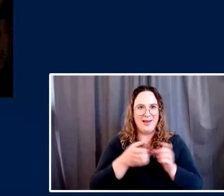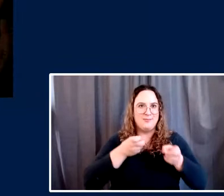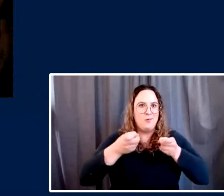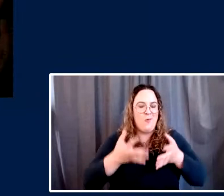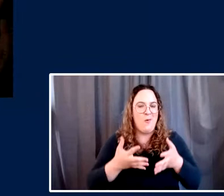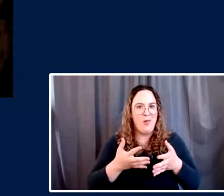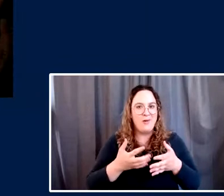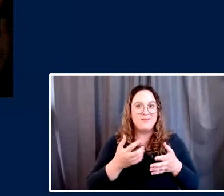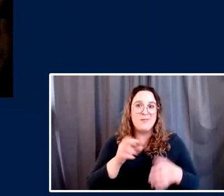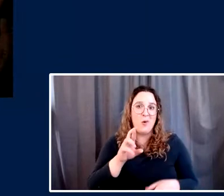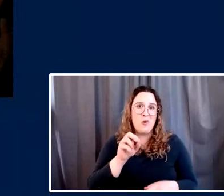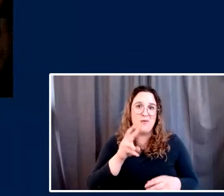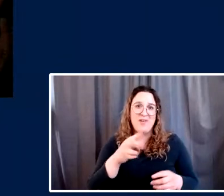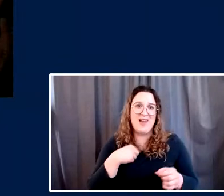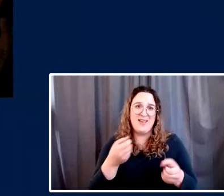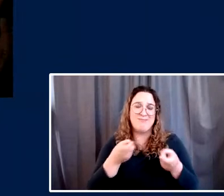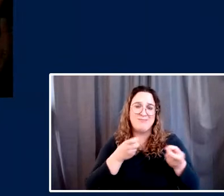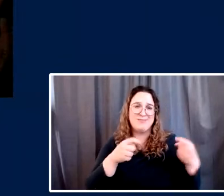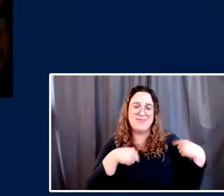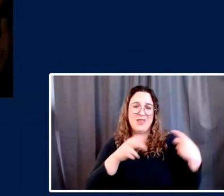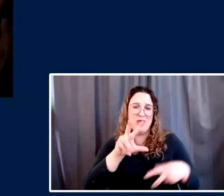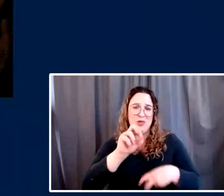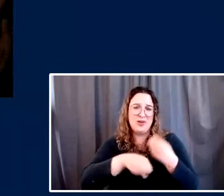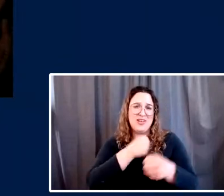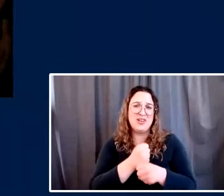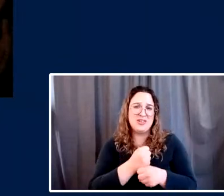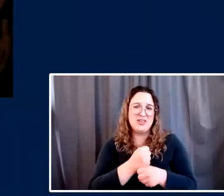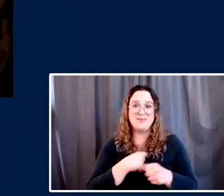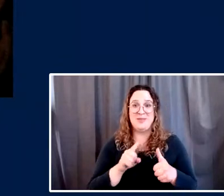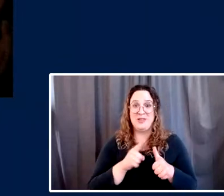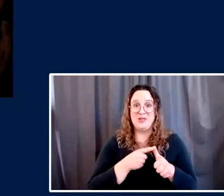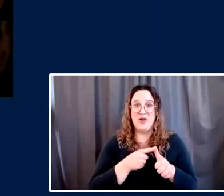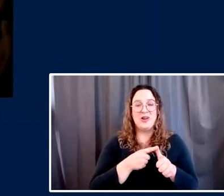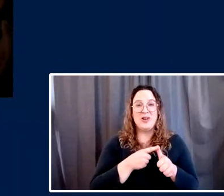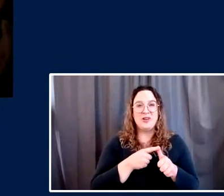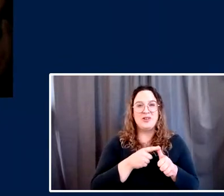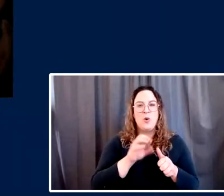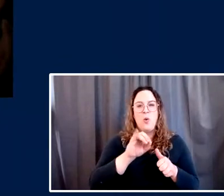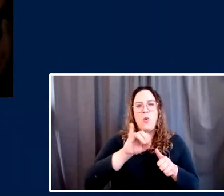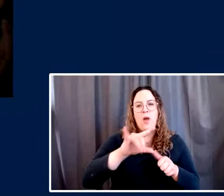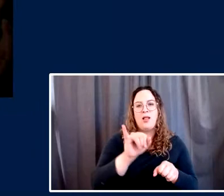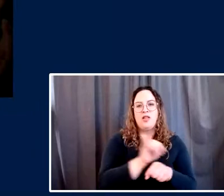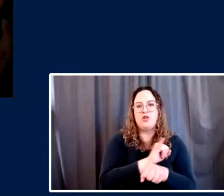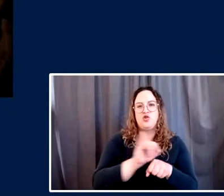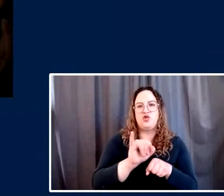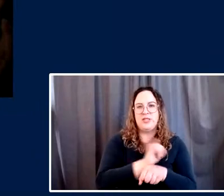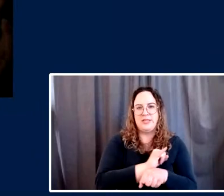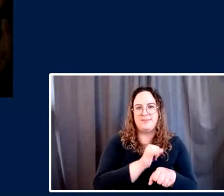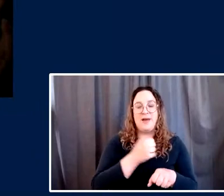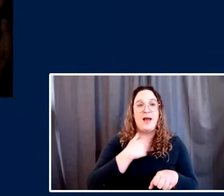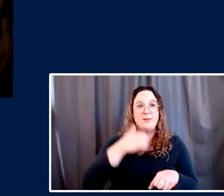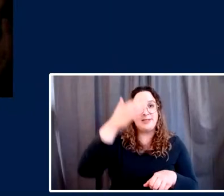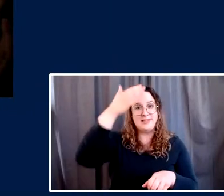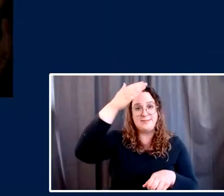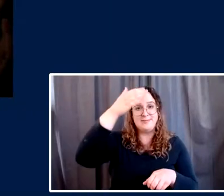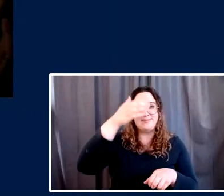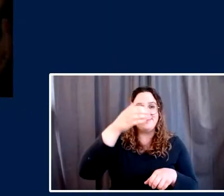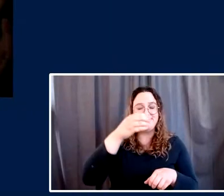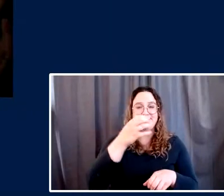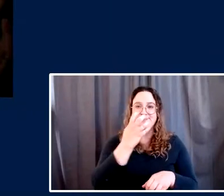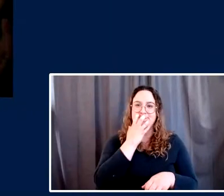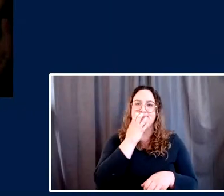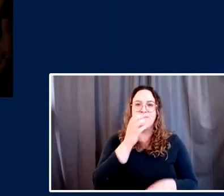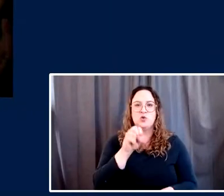years. I got my start in the offshore oil industry as a commercial hard hat diver. This is where I saw my